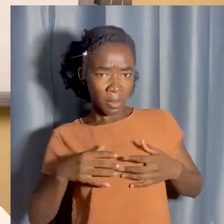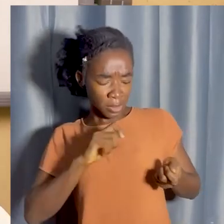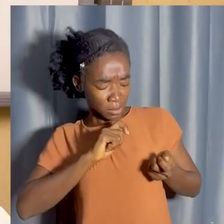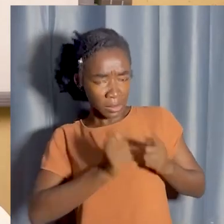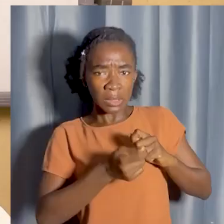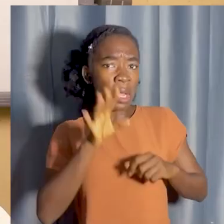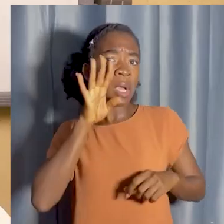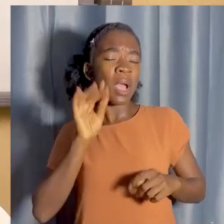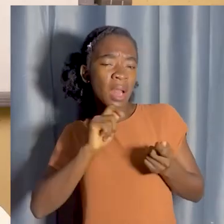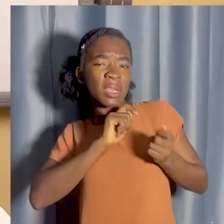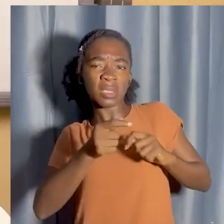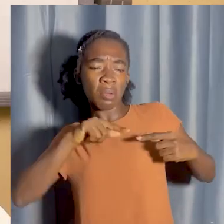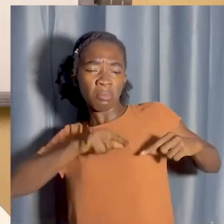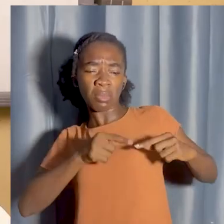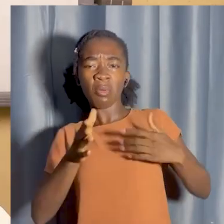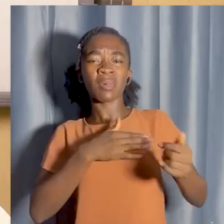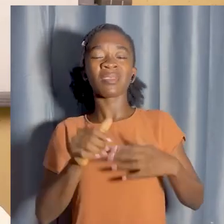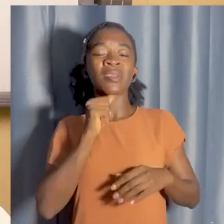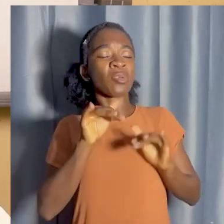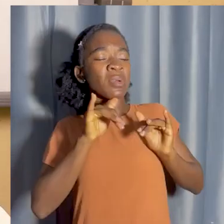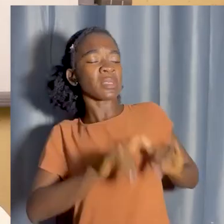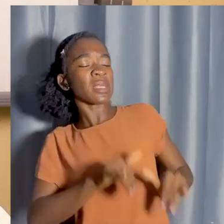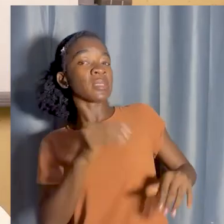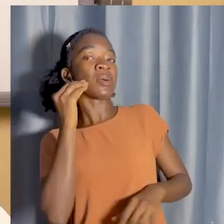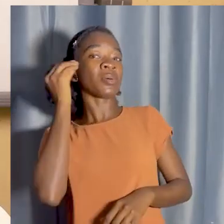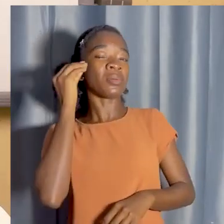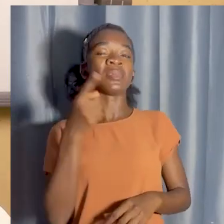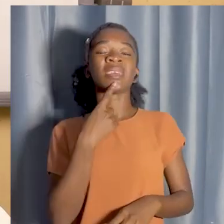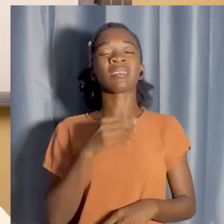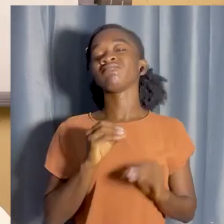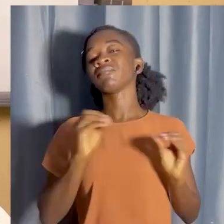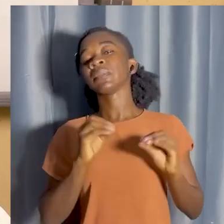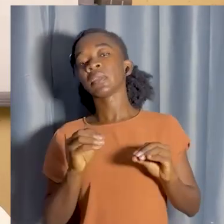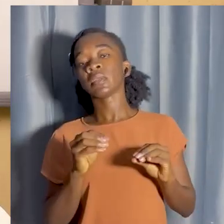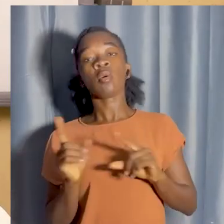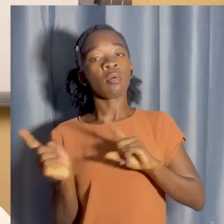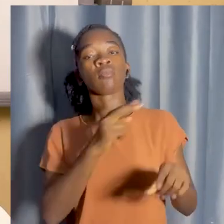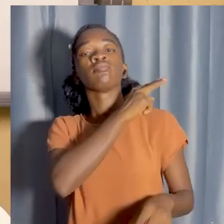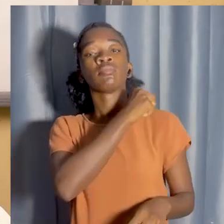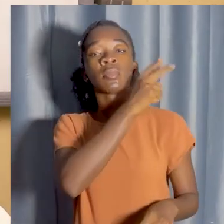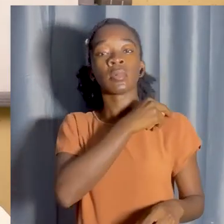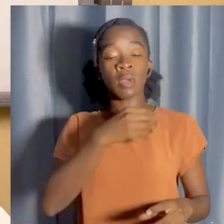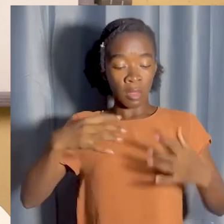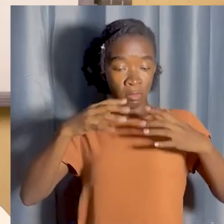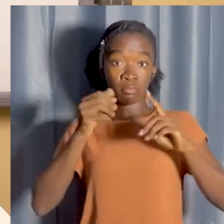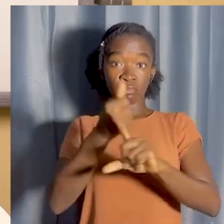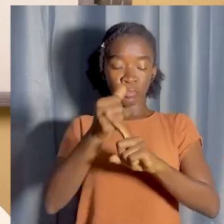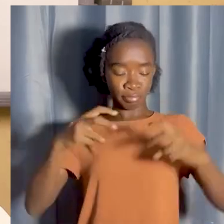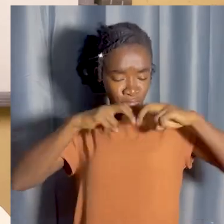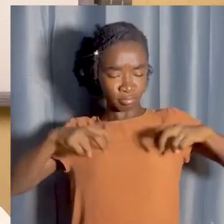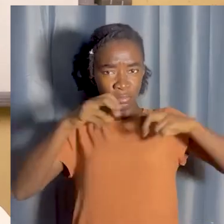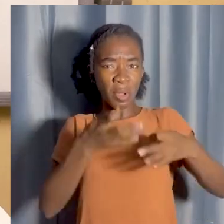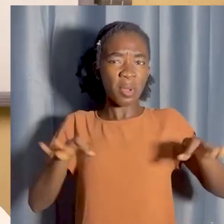a hospital. So don't notice a change and also decide that this is nothing. The importance of doing the examination is to pick up changes and